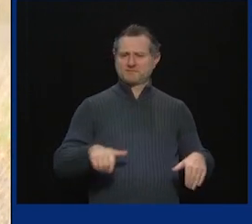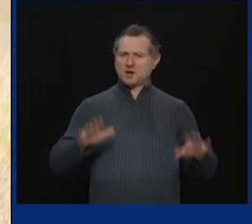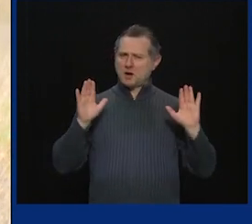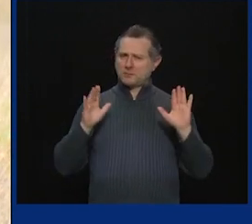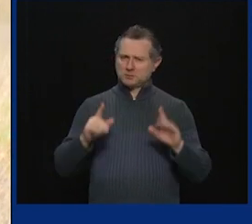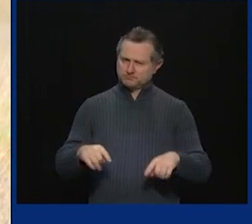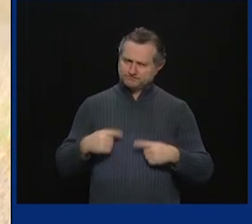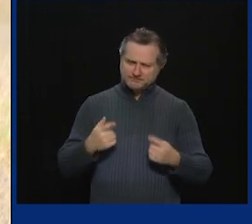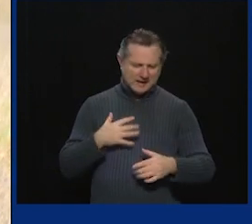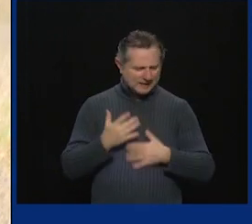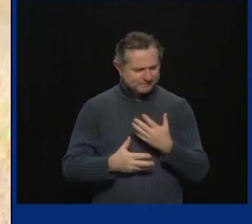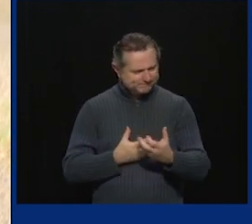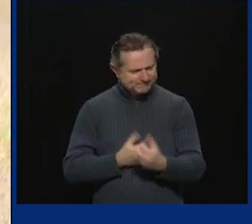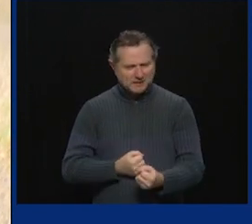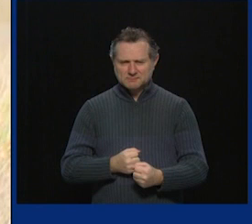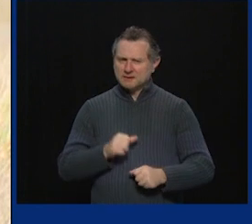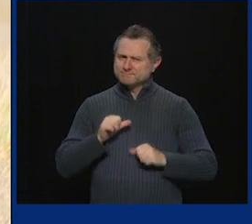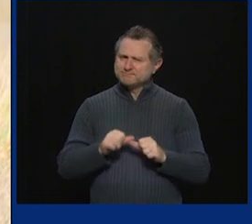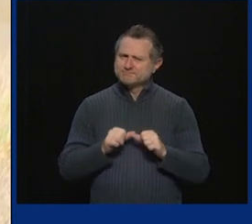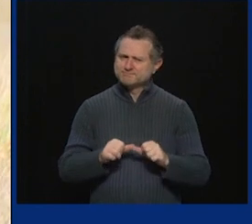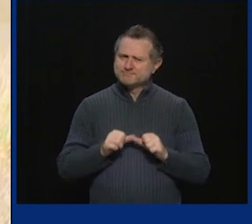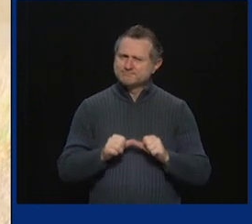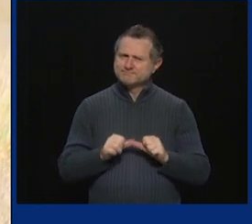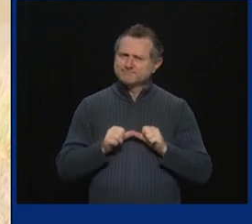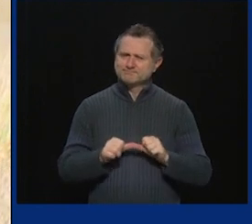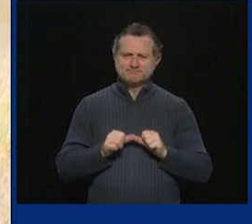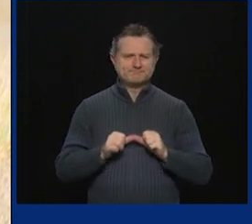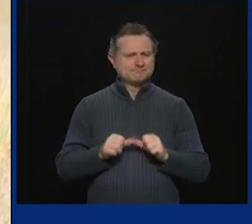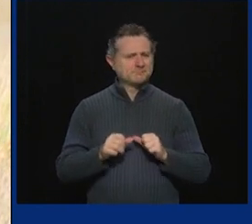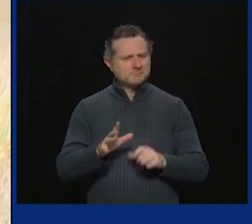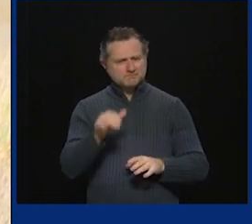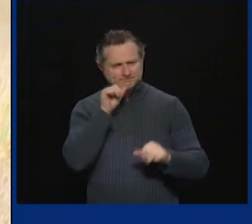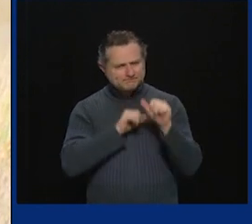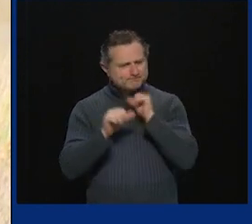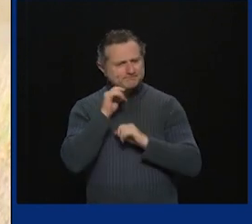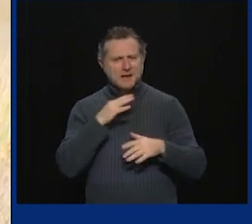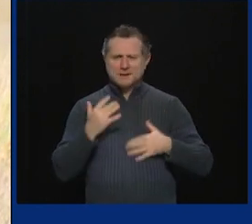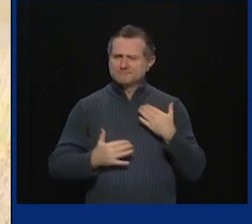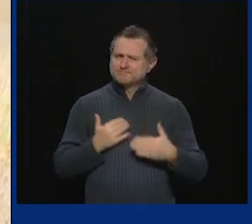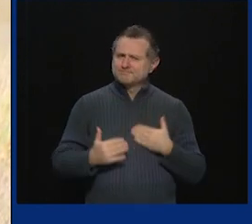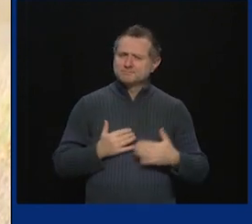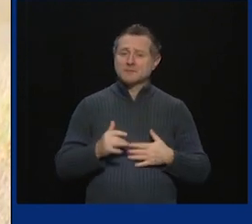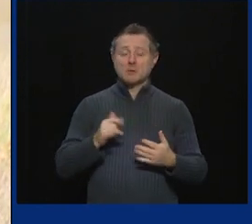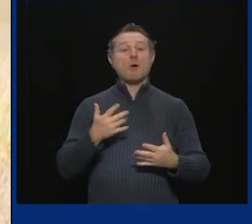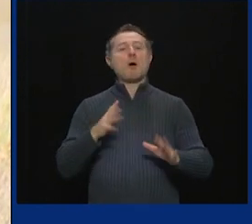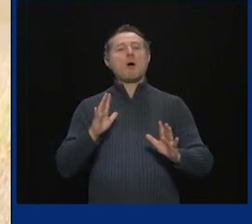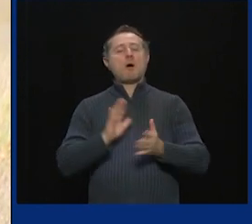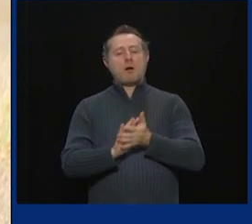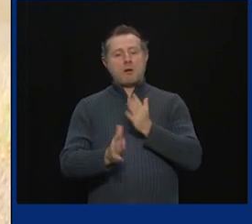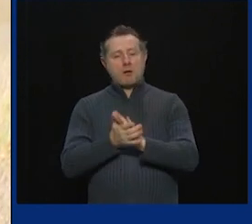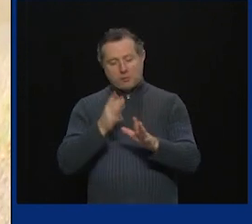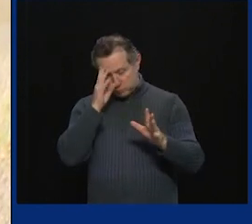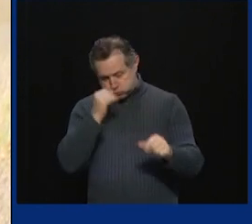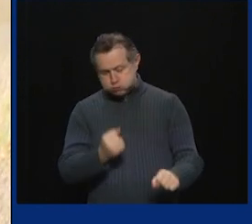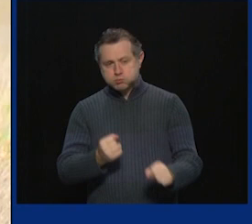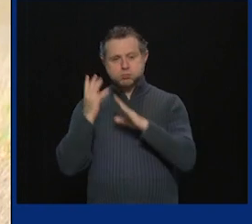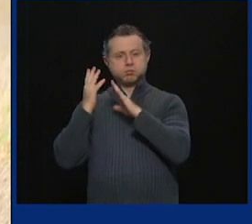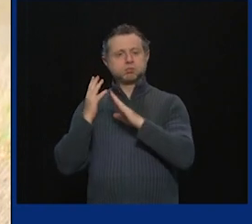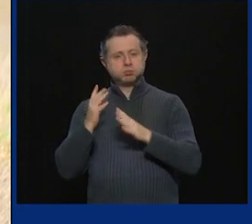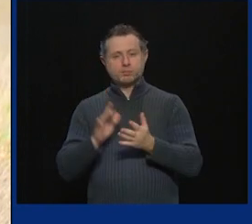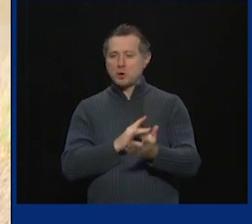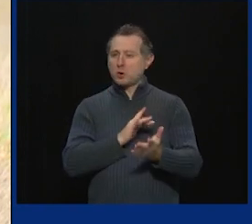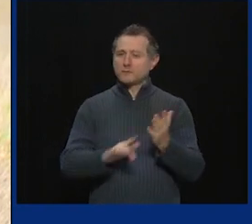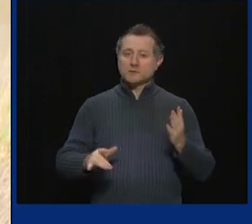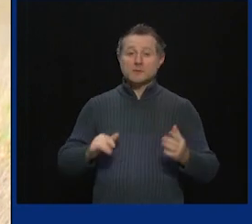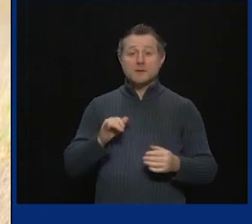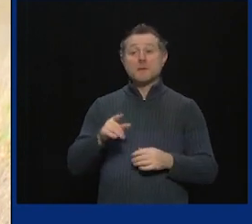Your persistence and patience has paid off. And that's what today is all about. So, Mark, thank you.